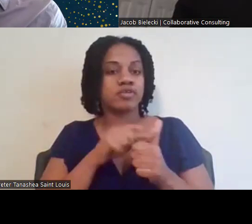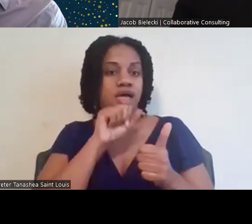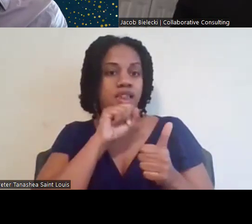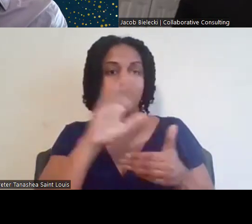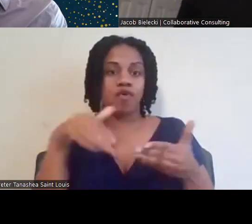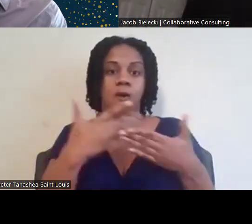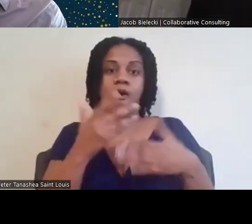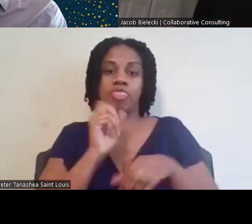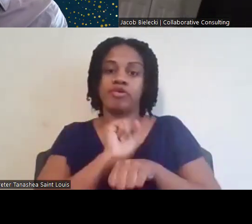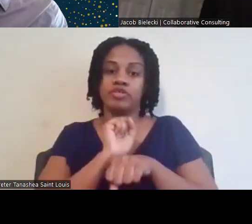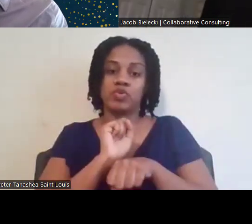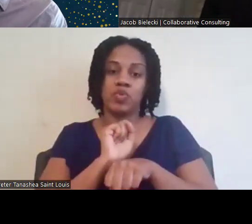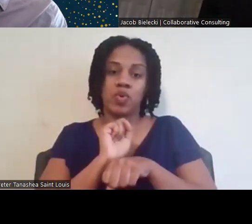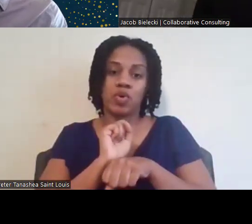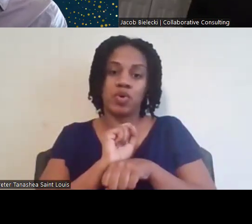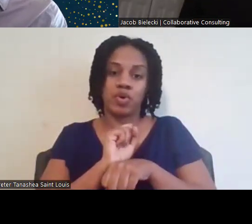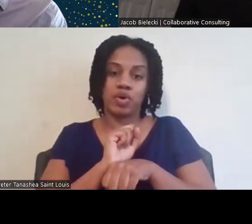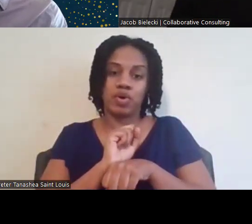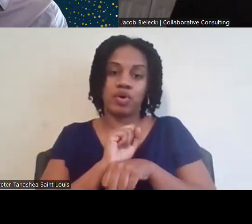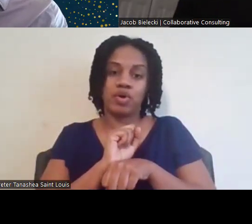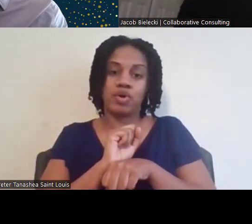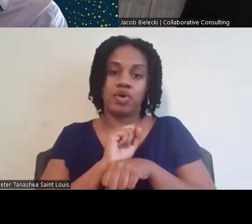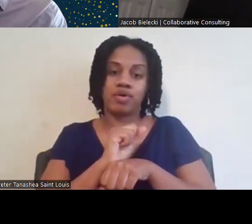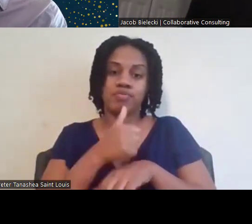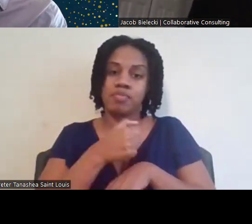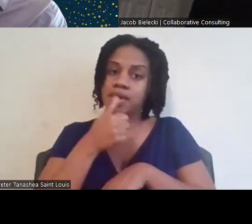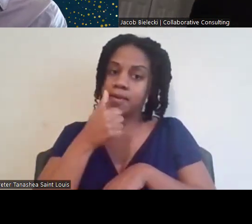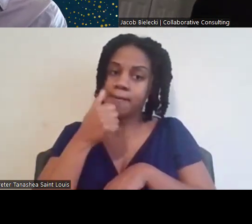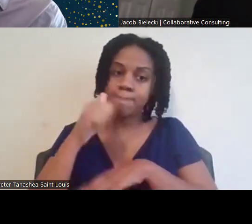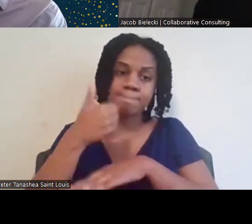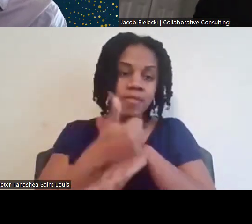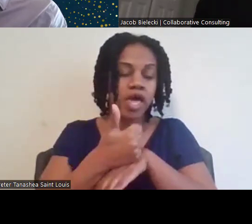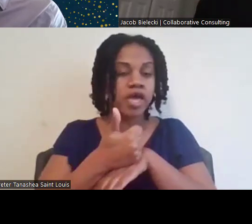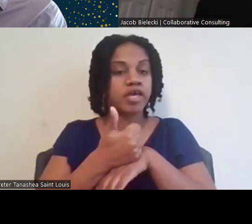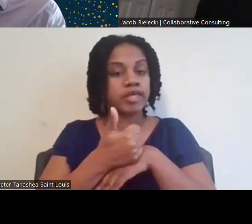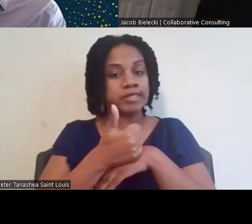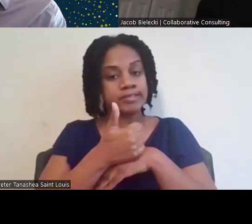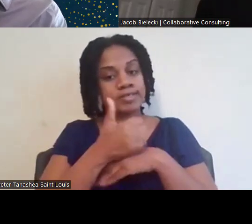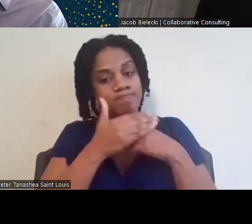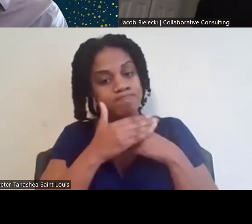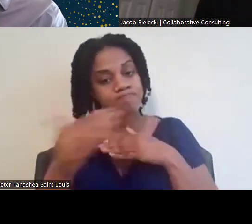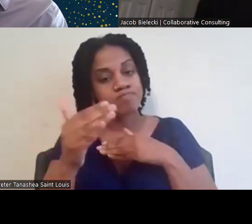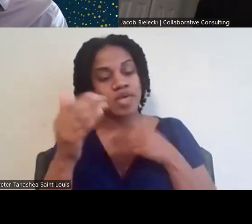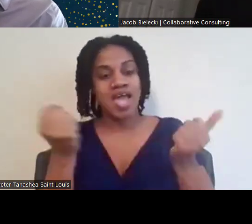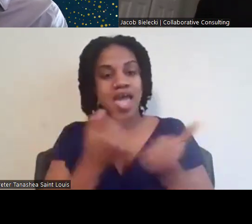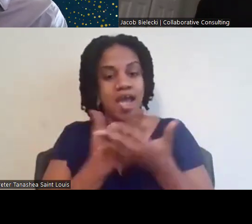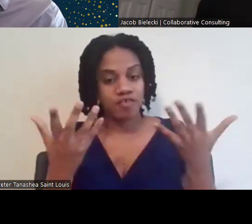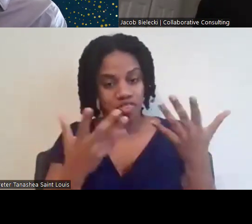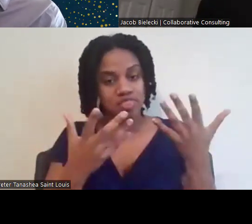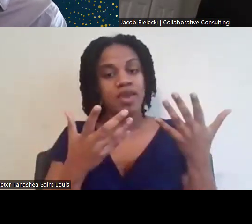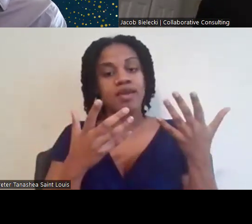work that's being put into place to move forward with everything concerning the California